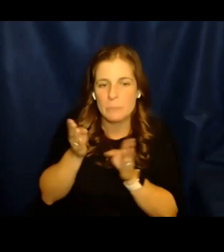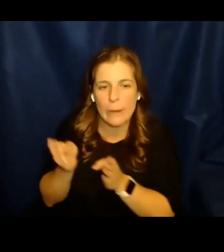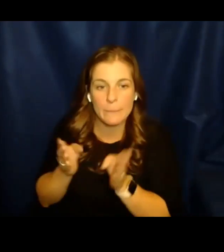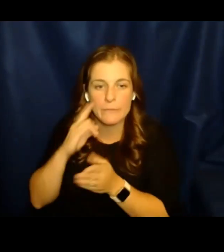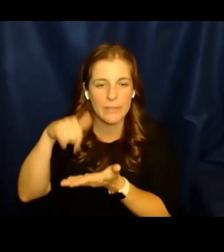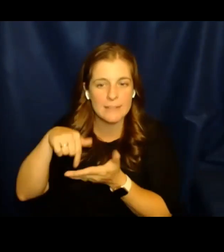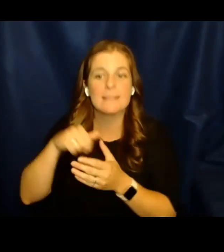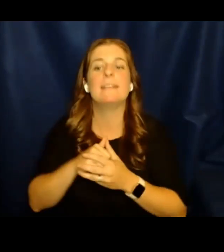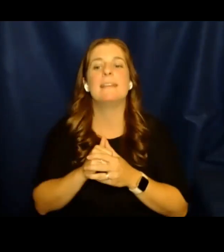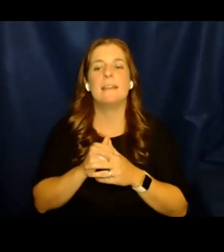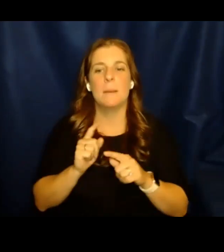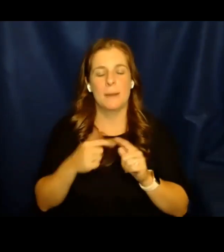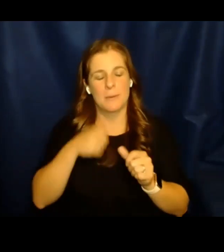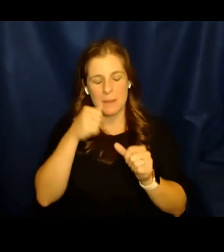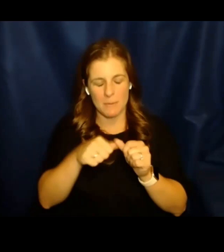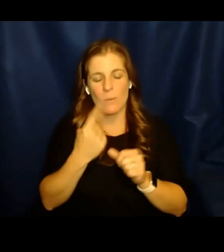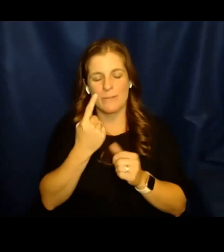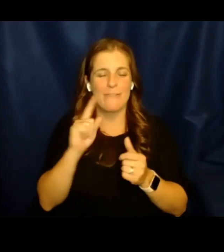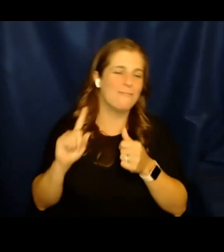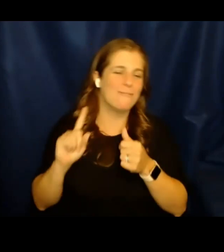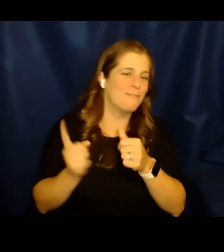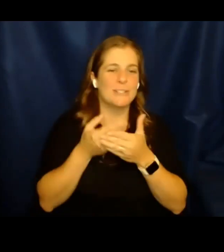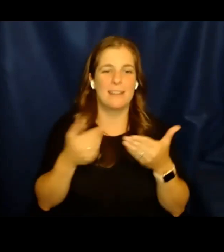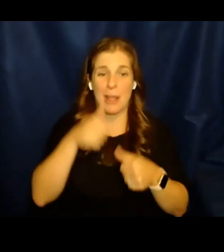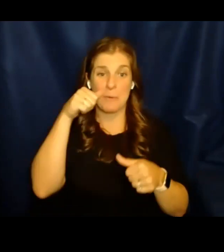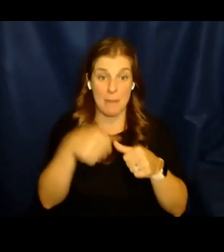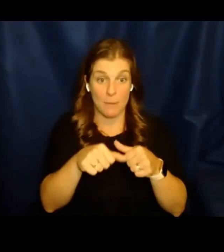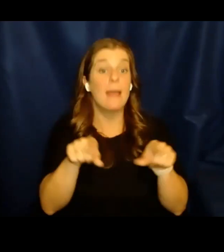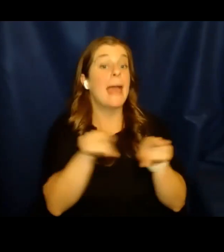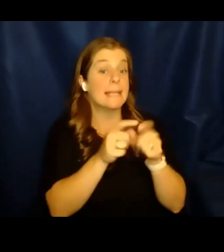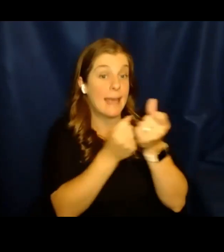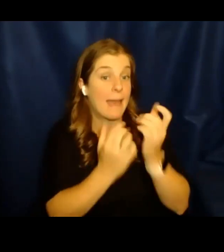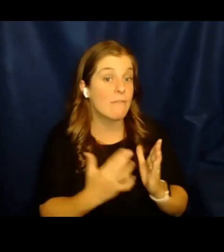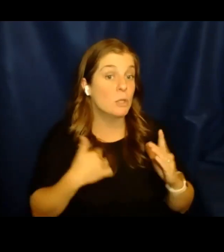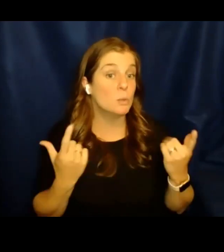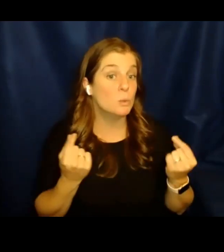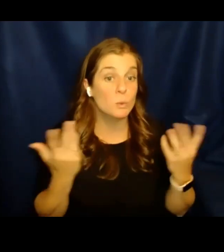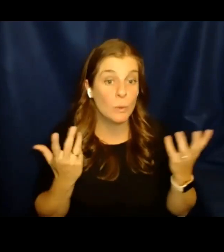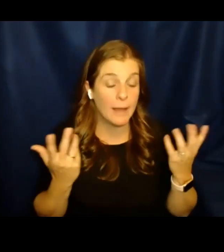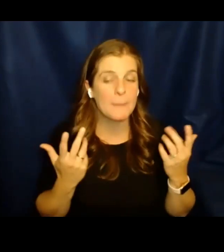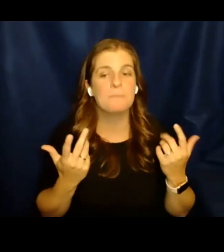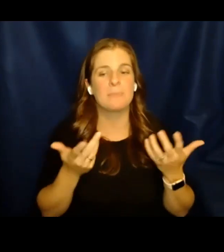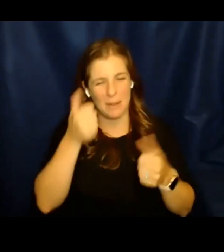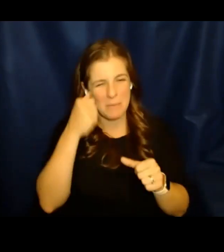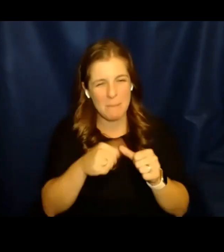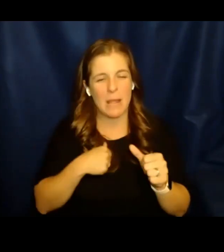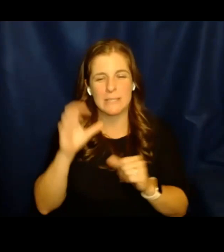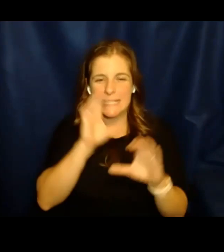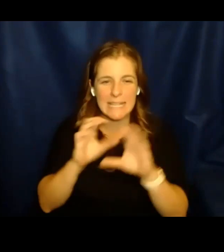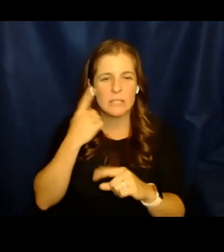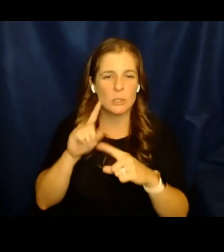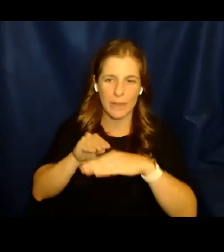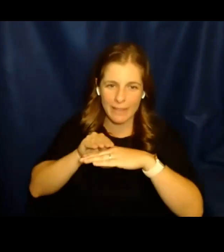one of the first things I remember doing as an advocate around sexual assault was seeking to influence